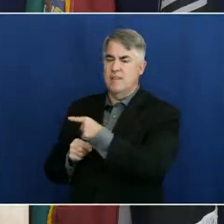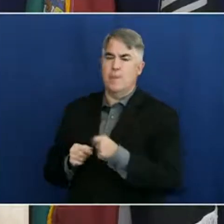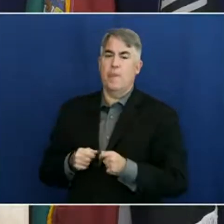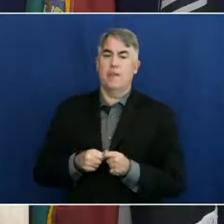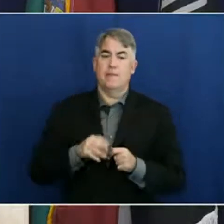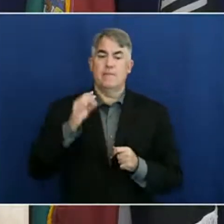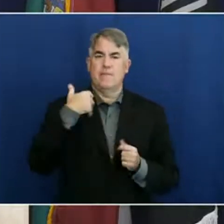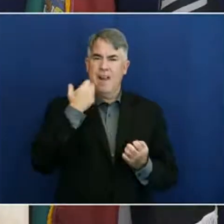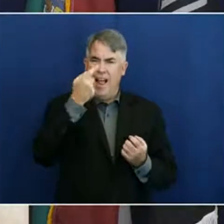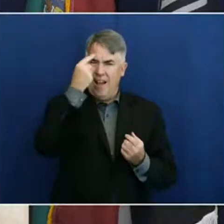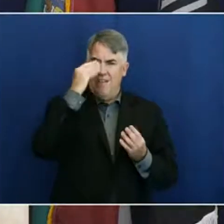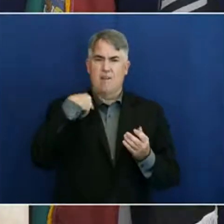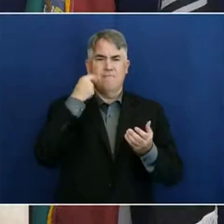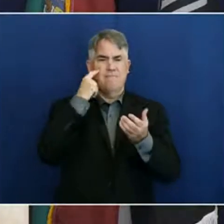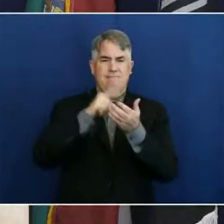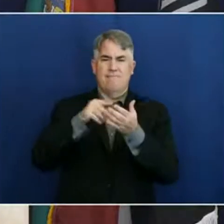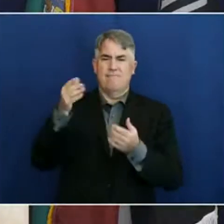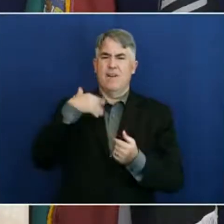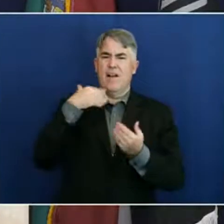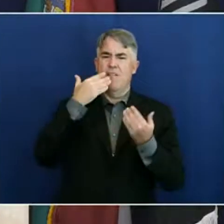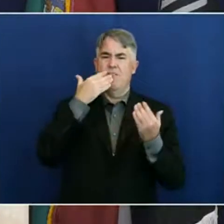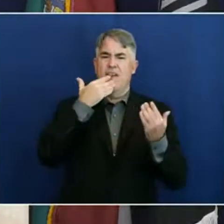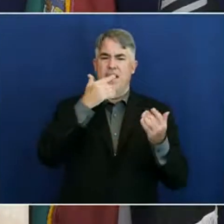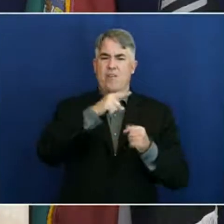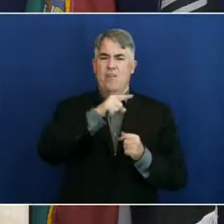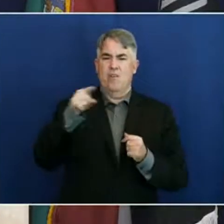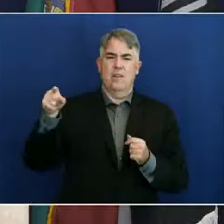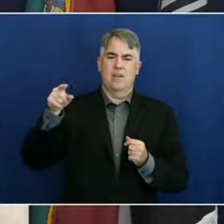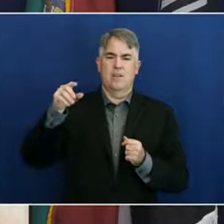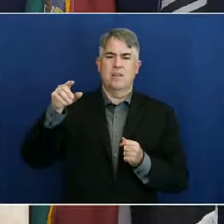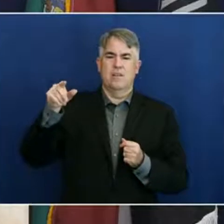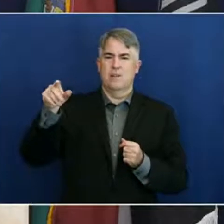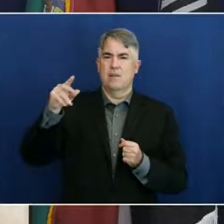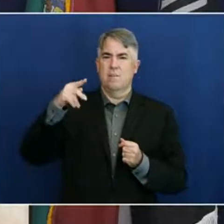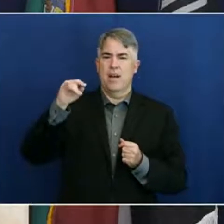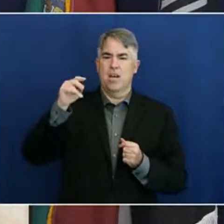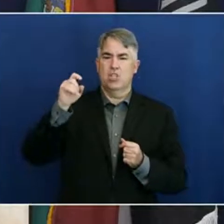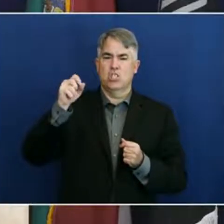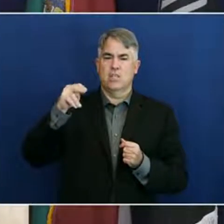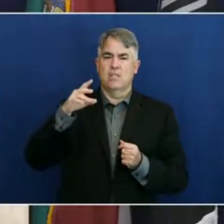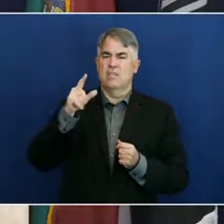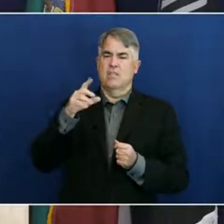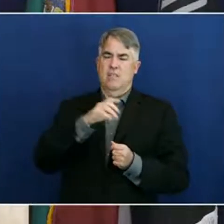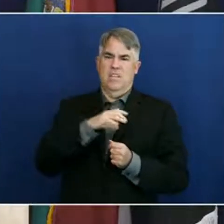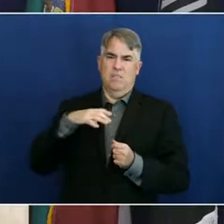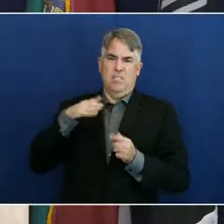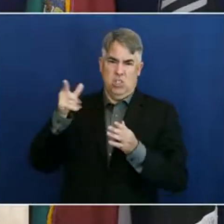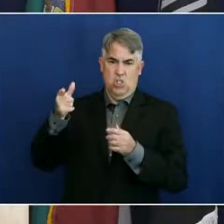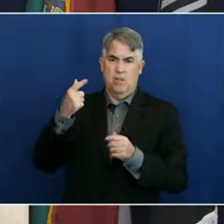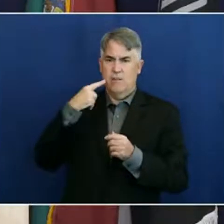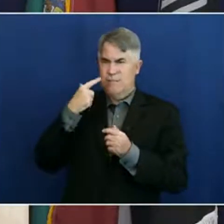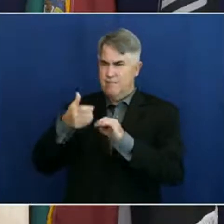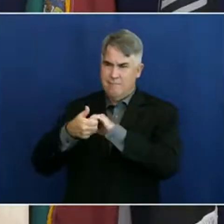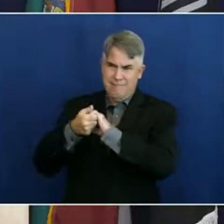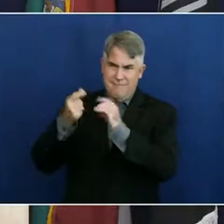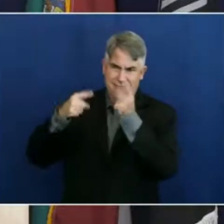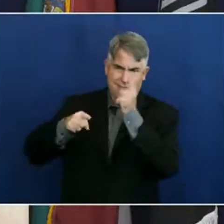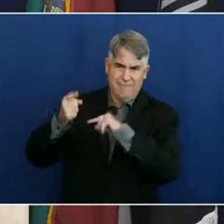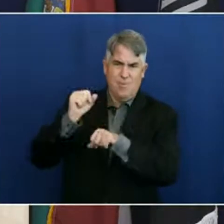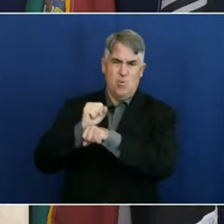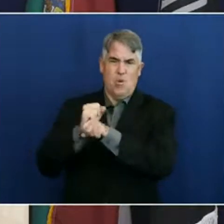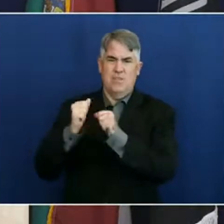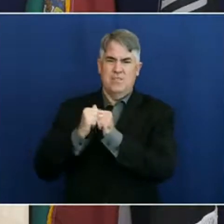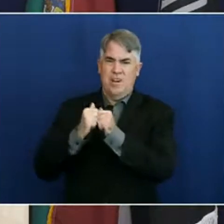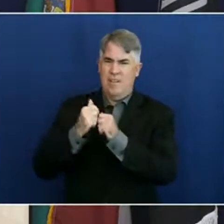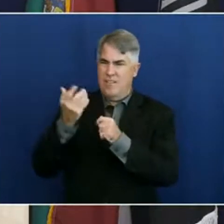for their willingness to work with the federal entities and partners to help us get access and insight into those data. It gives us a more complete picture of where